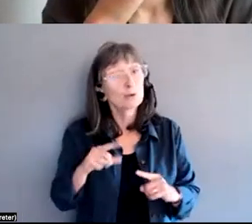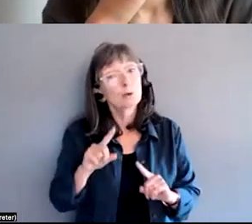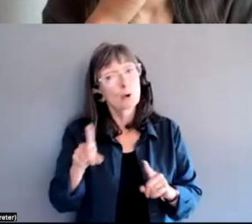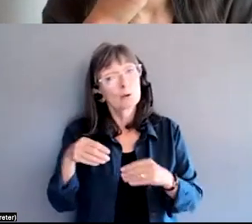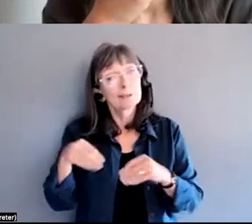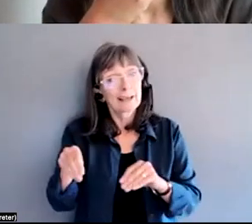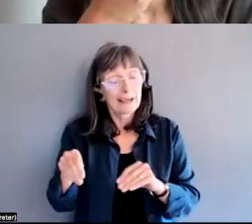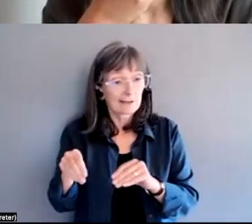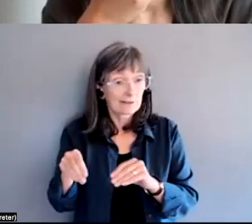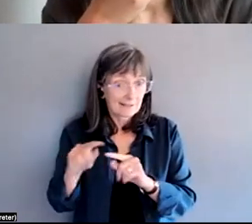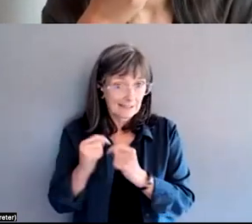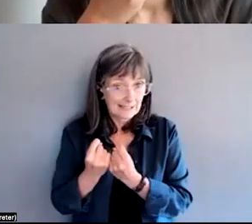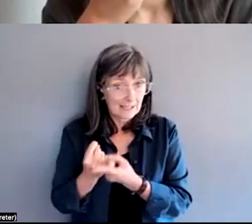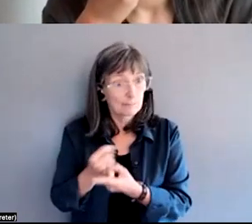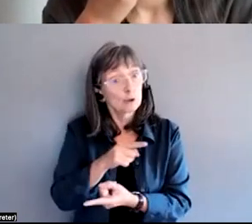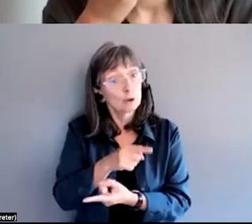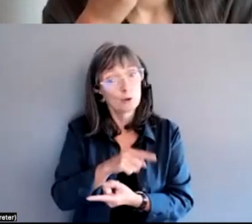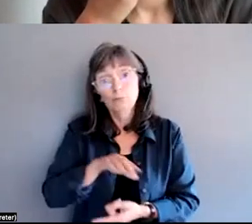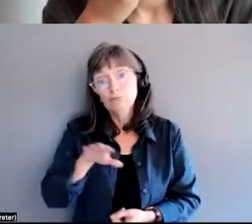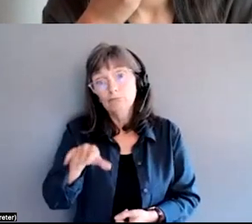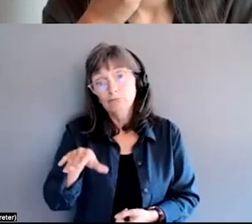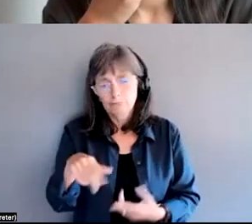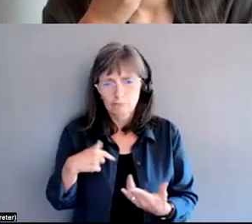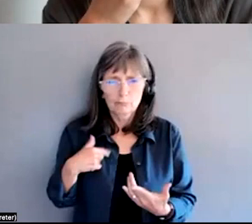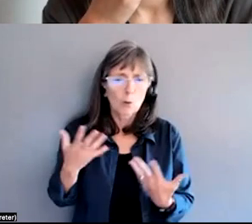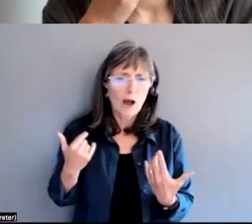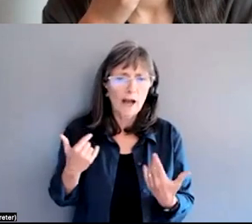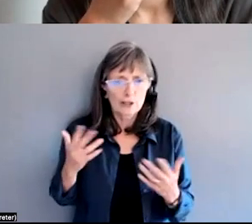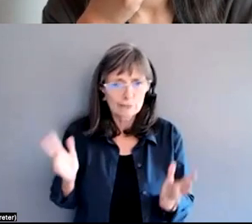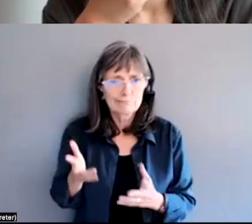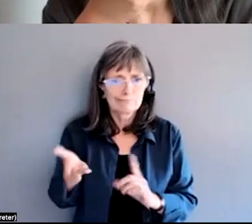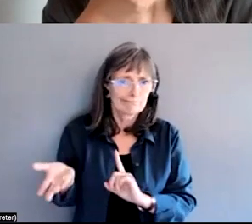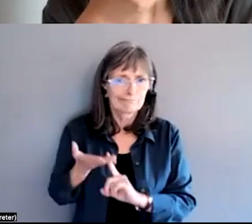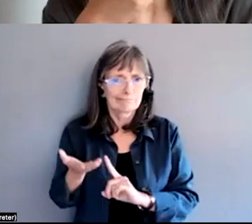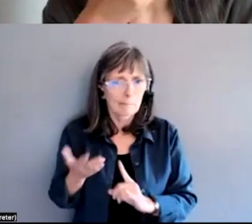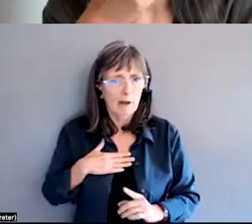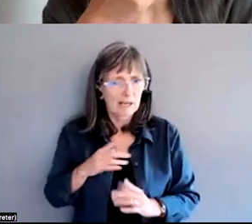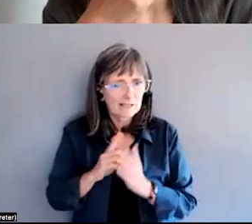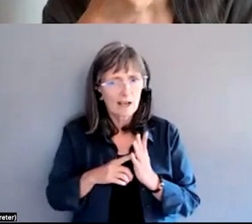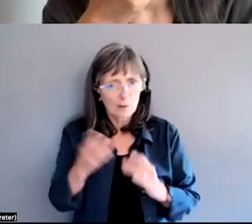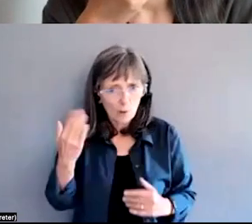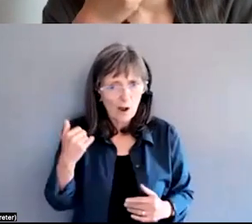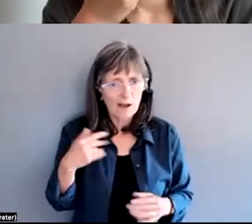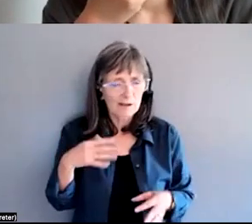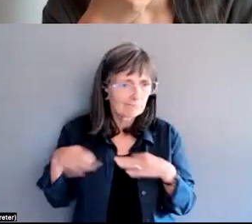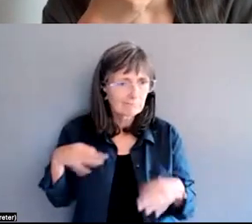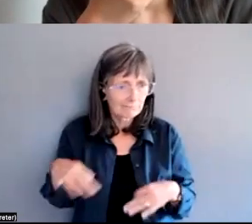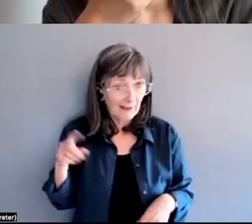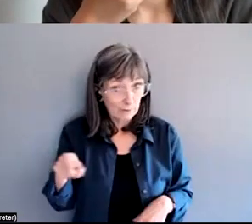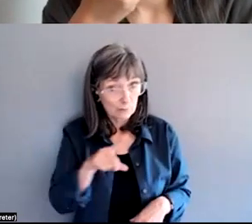Harlequin, for example, how much do you have to work to justify a design or to explain why you've done it a certain